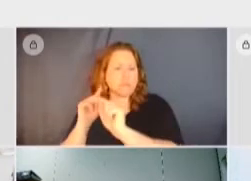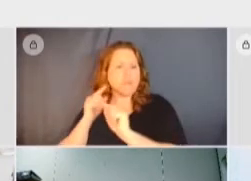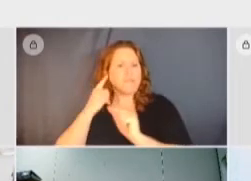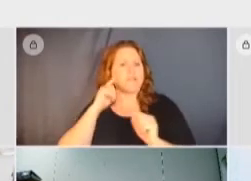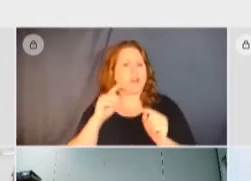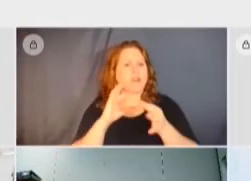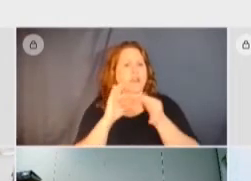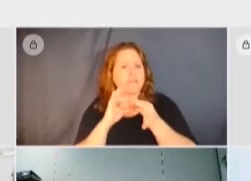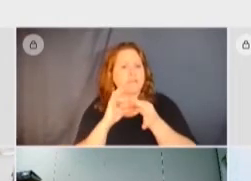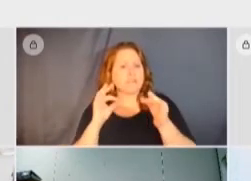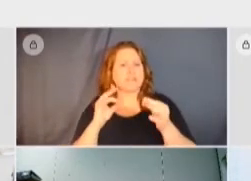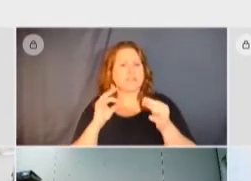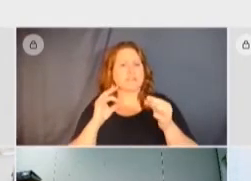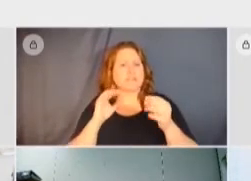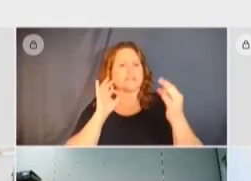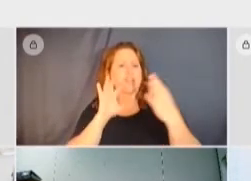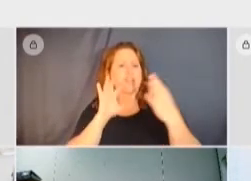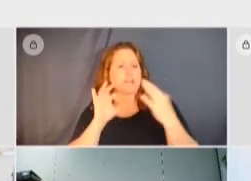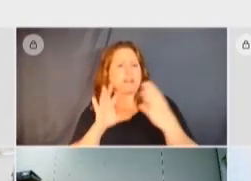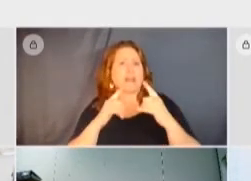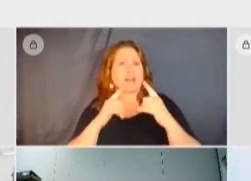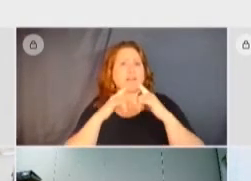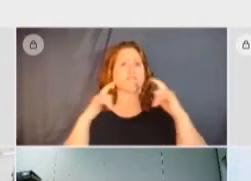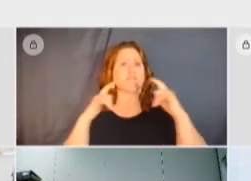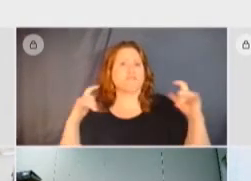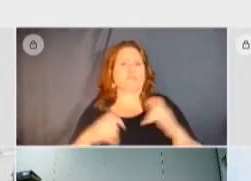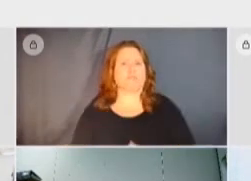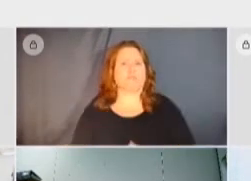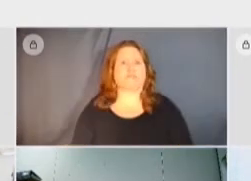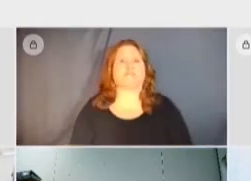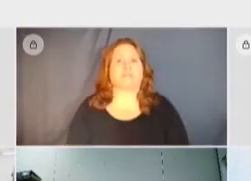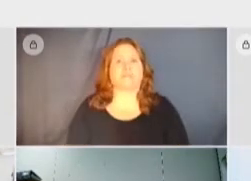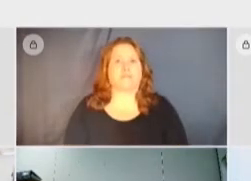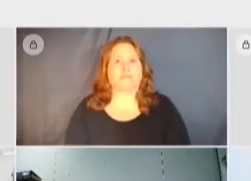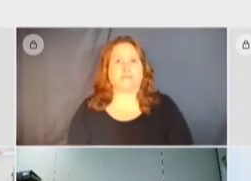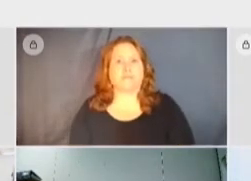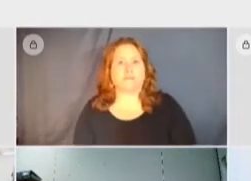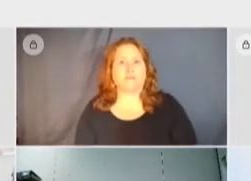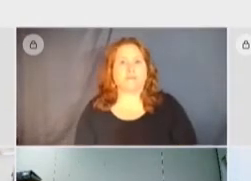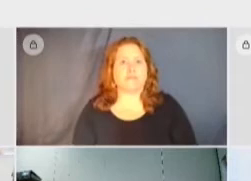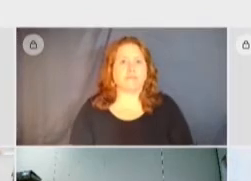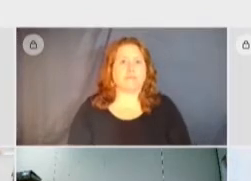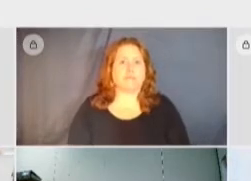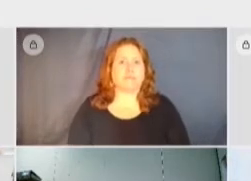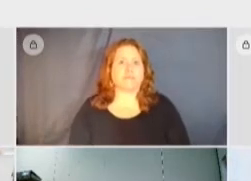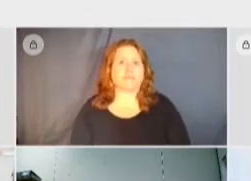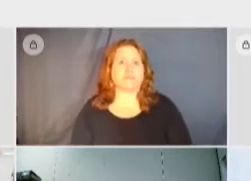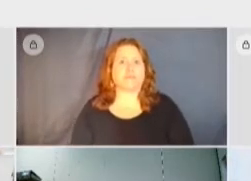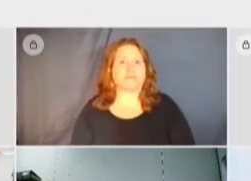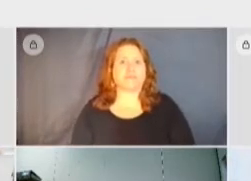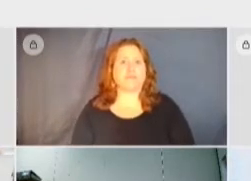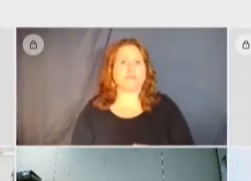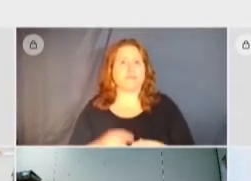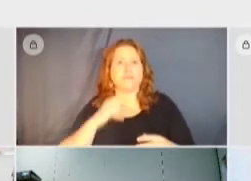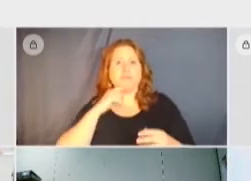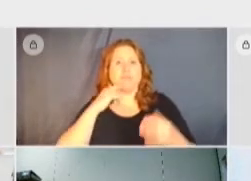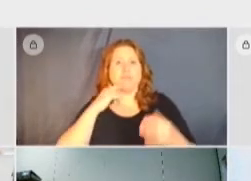The report is still preliminary, so the Comptroller's Office has asked us not to release the specifics of the